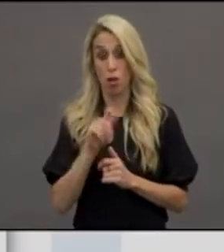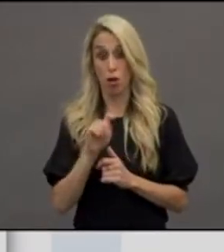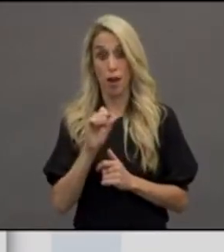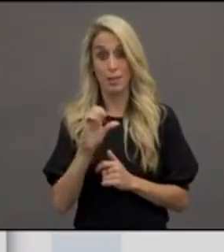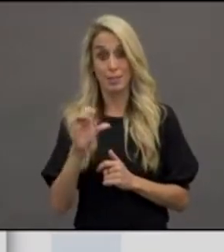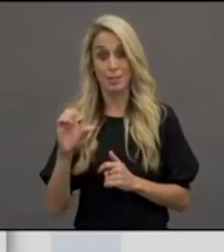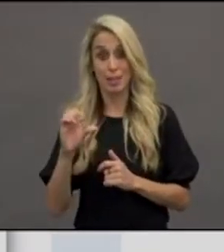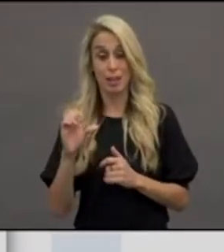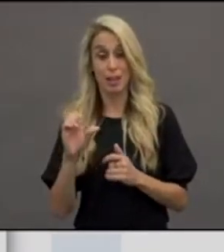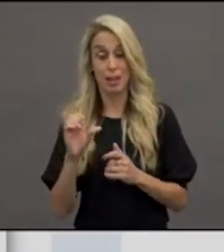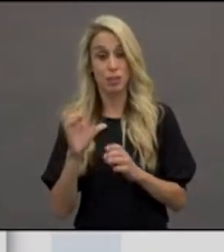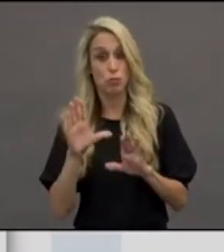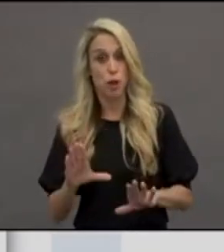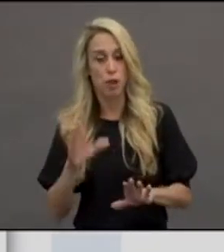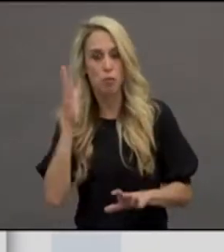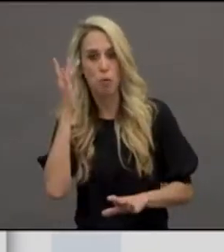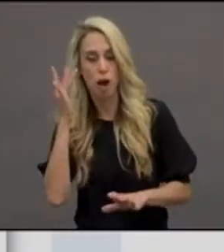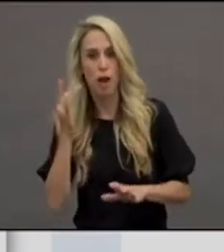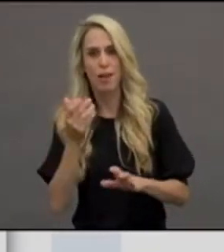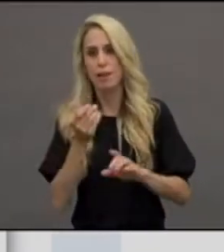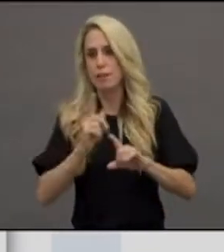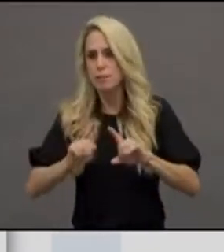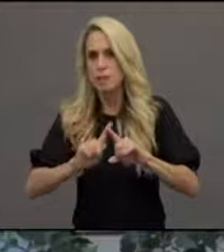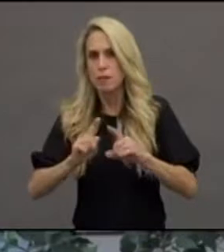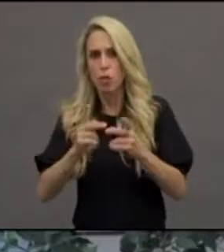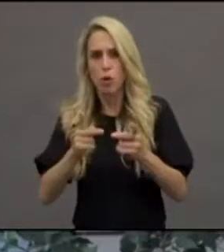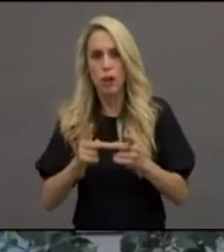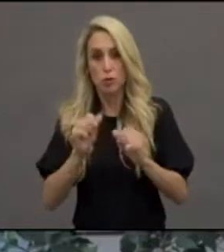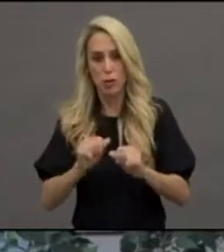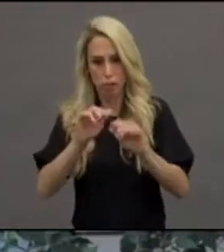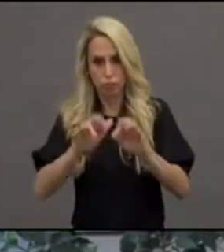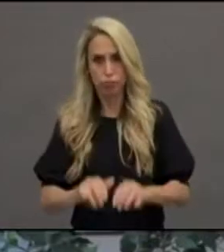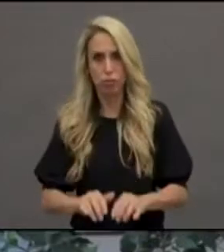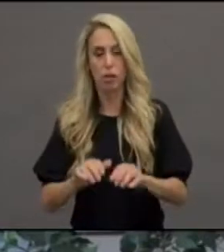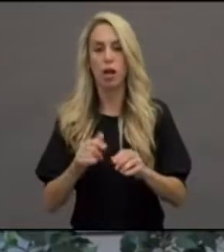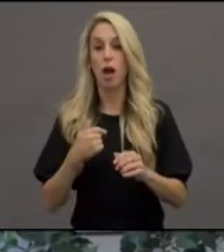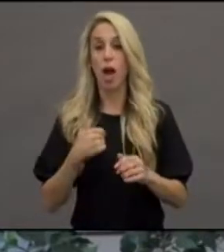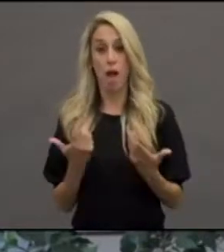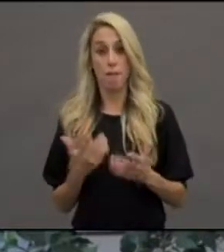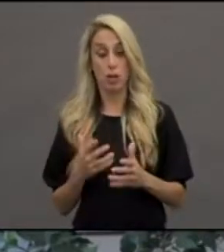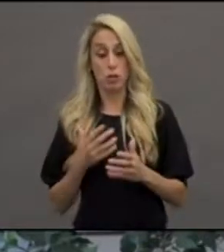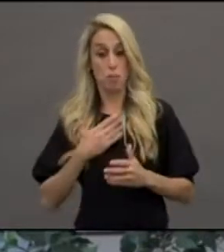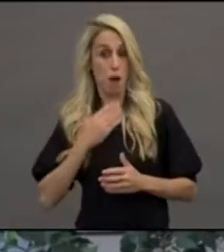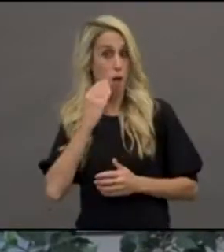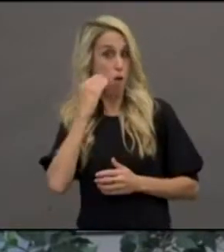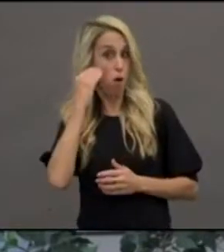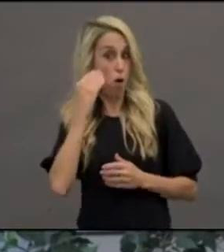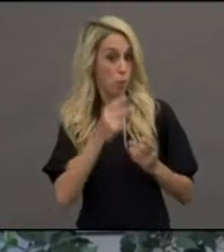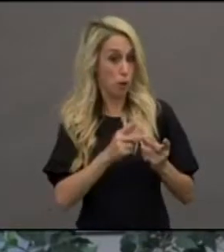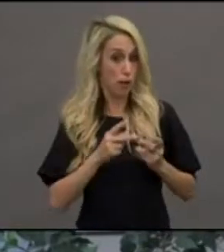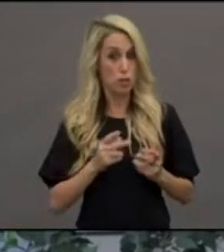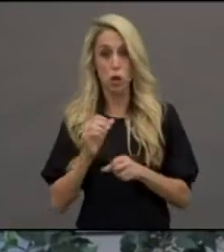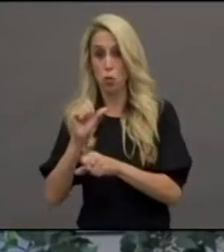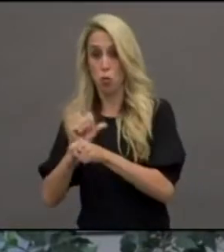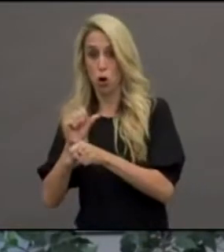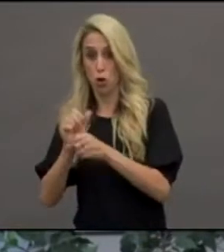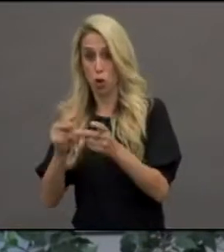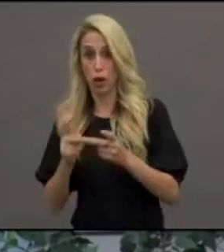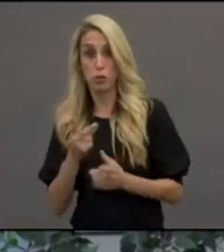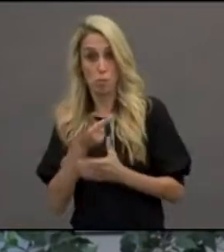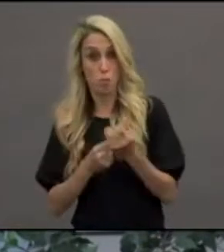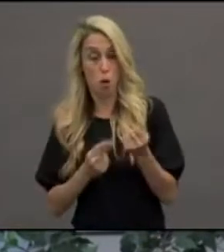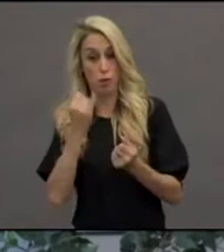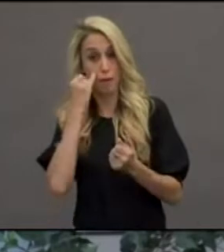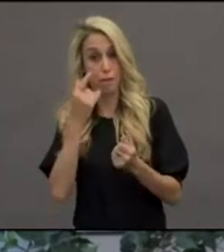it allows you to put several locations in. So for example, you can I put in my home location and my work location. If you